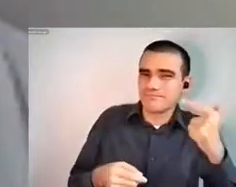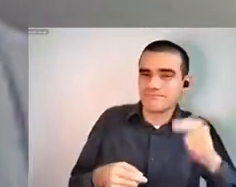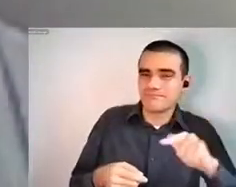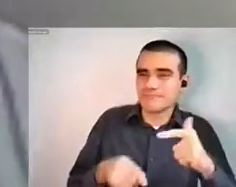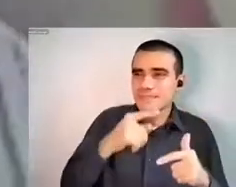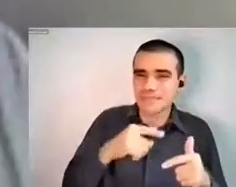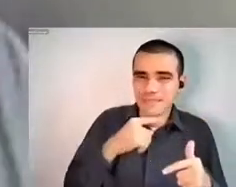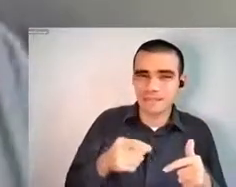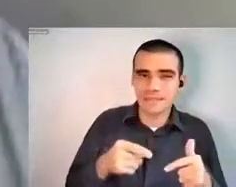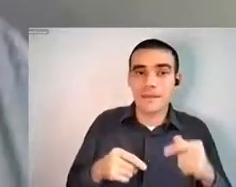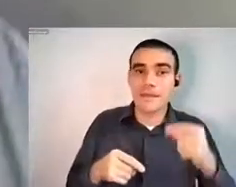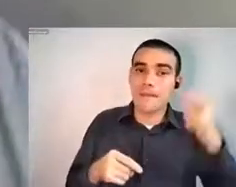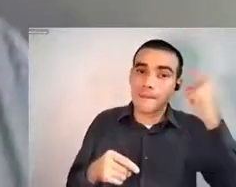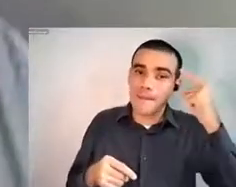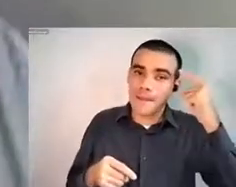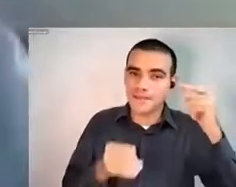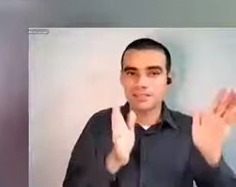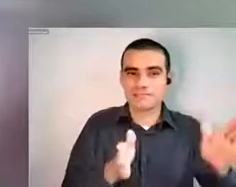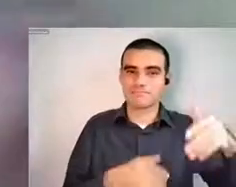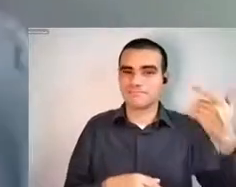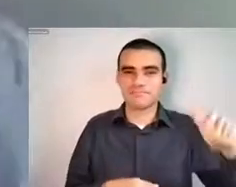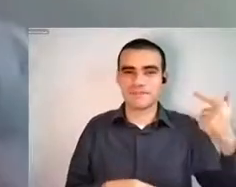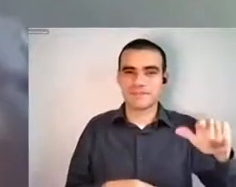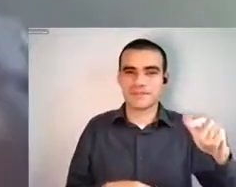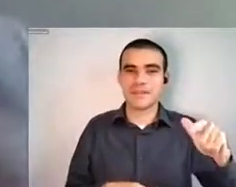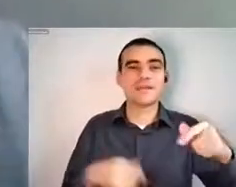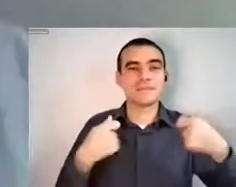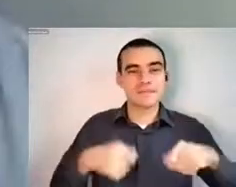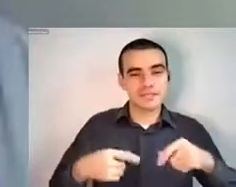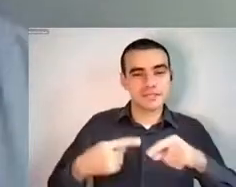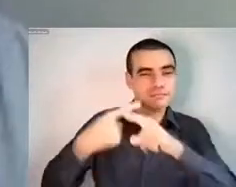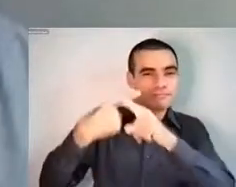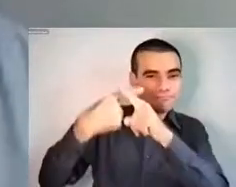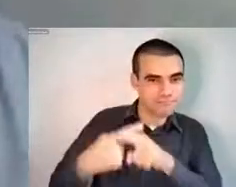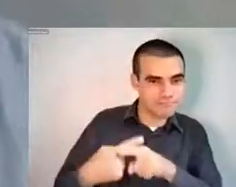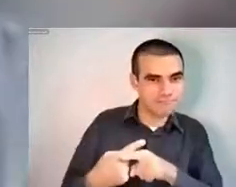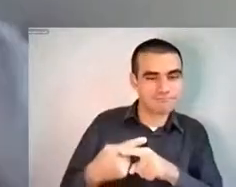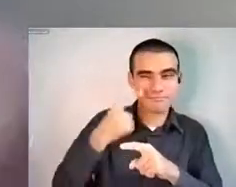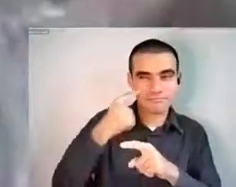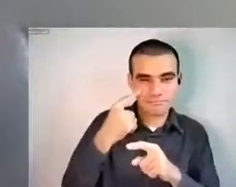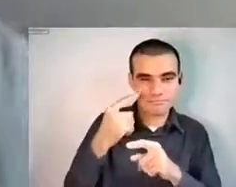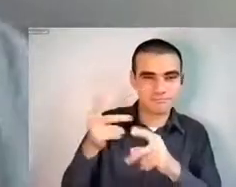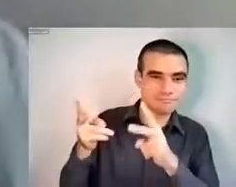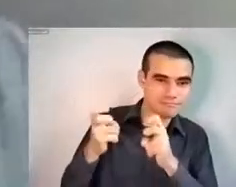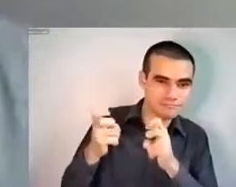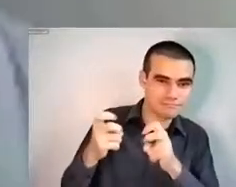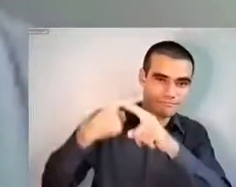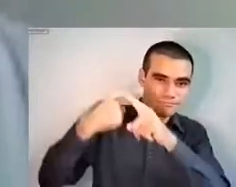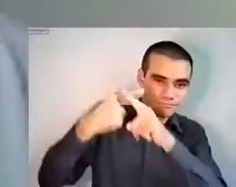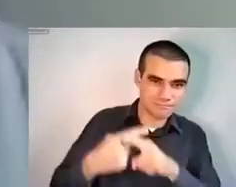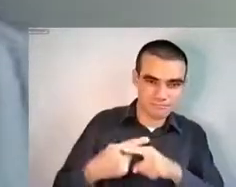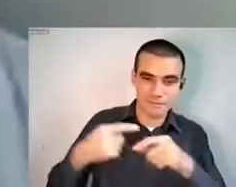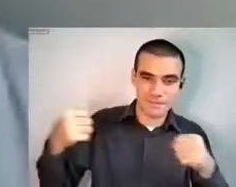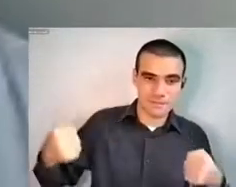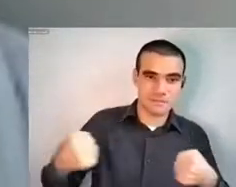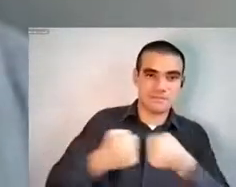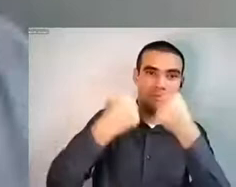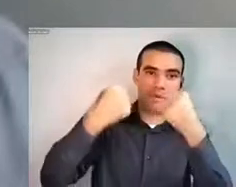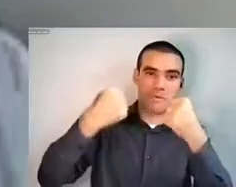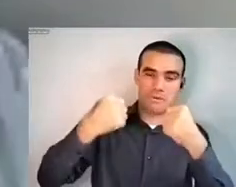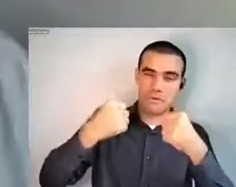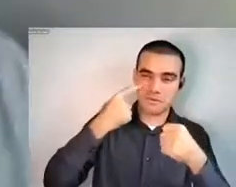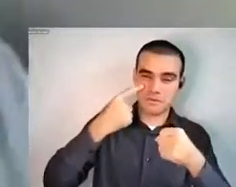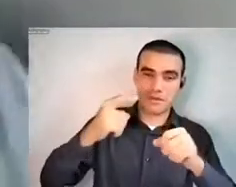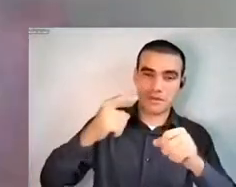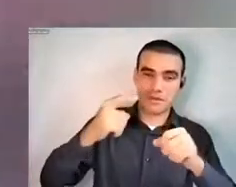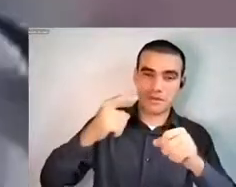boxes, and there is no box actually to think in or outside the box. We have to make the confrontation of the